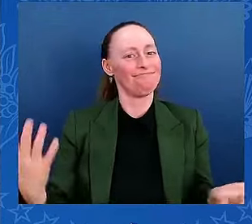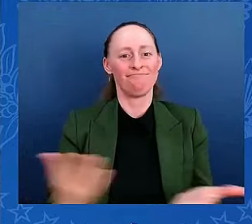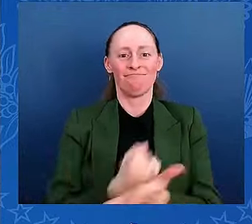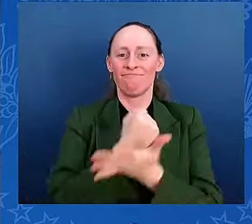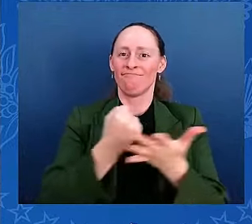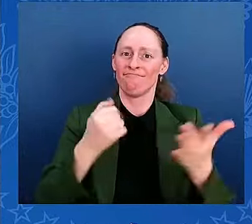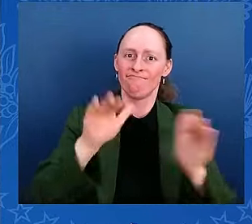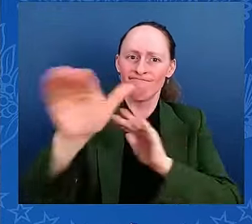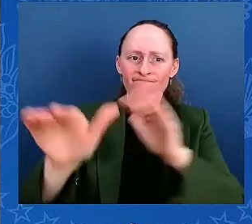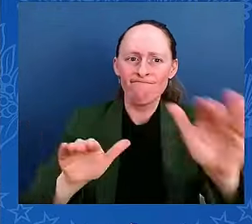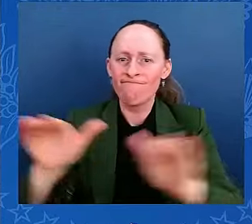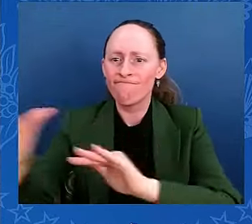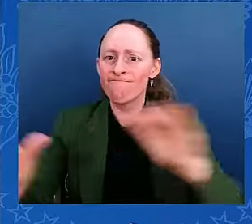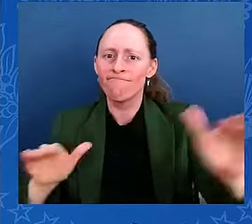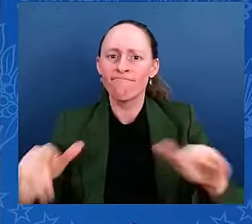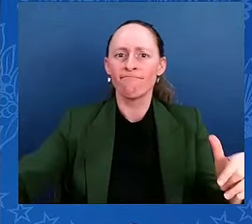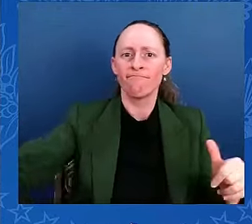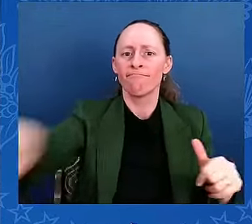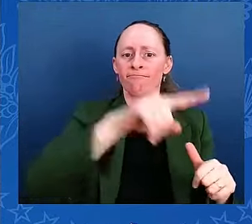health.